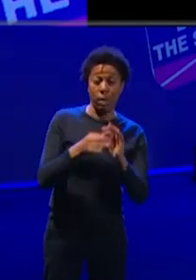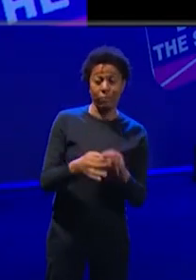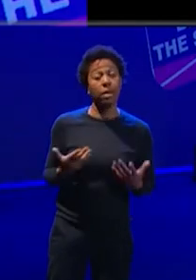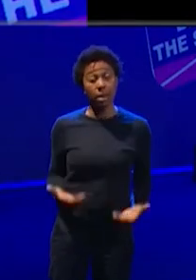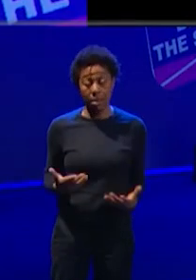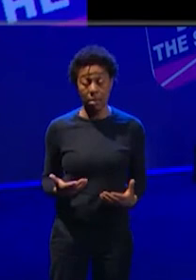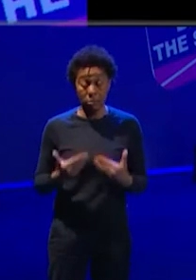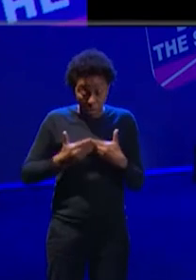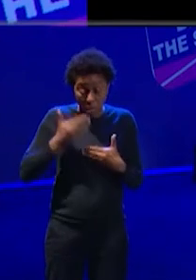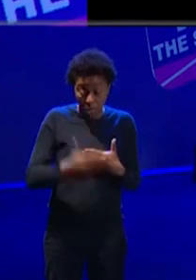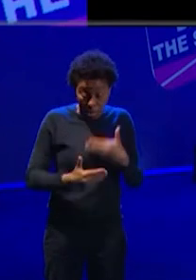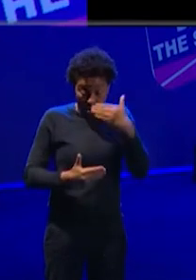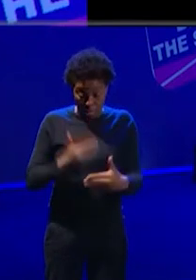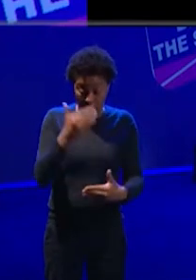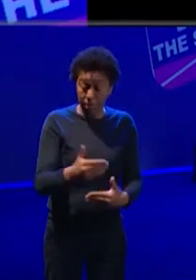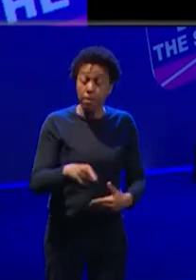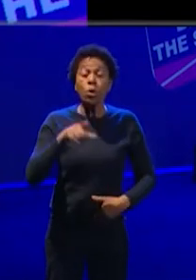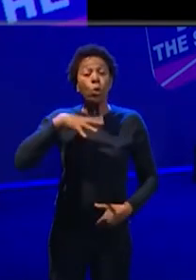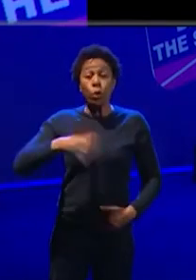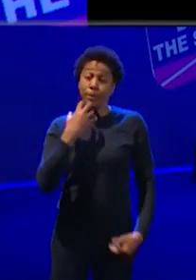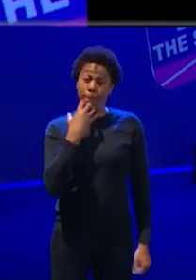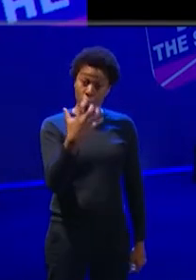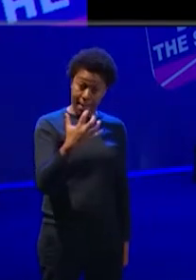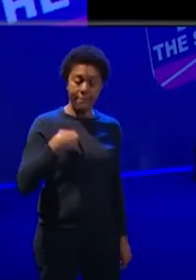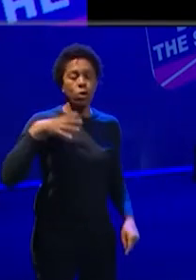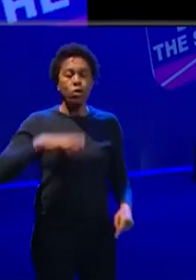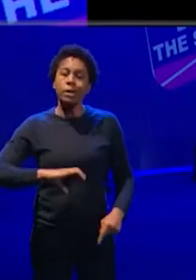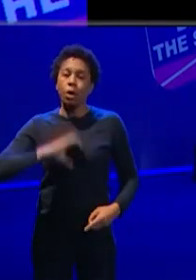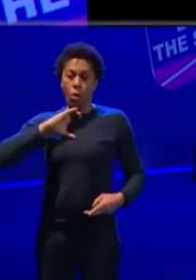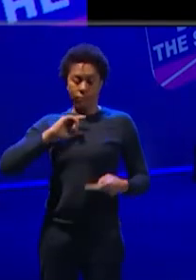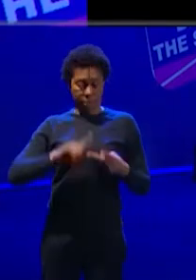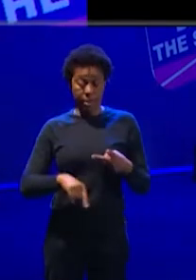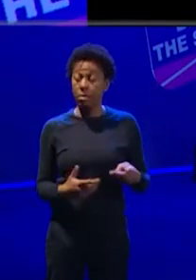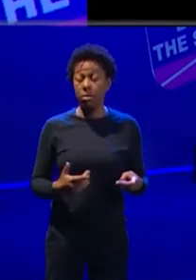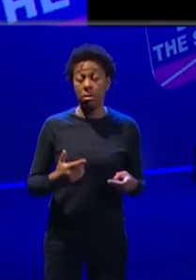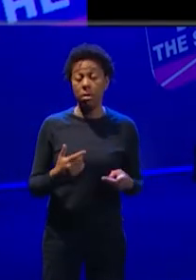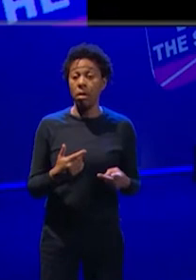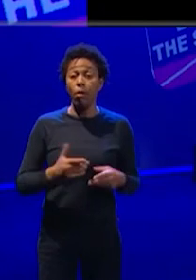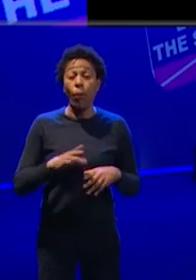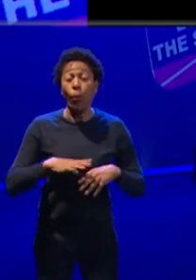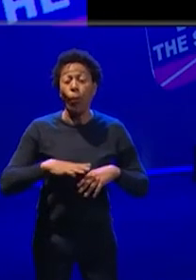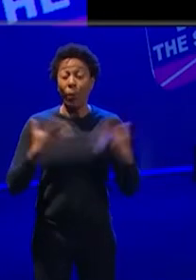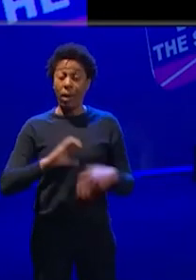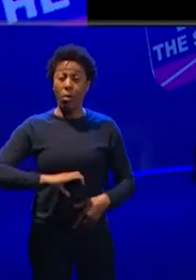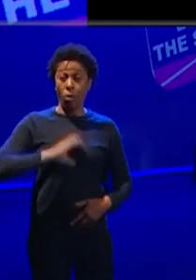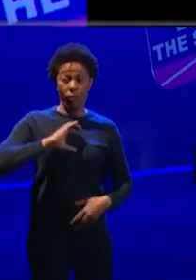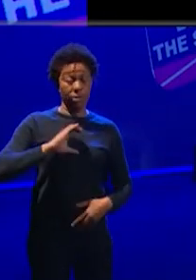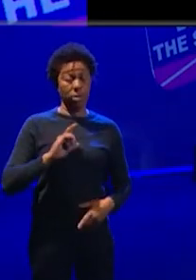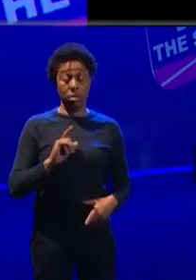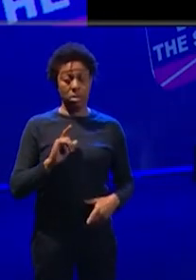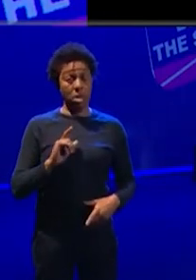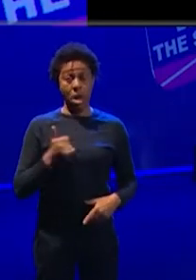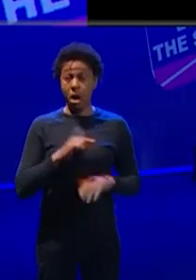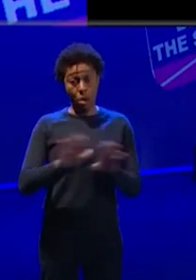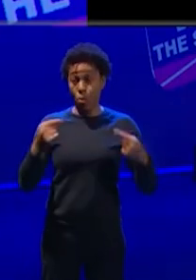going forward, it's just being brave, being confident in myself, because I wouldn't be here if I was not